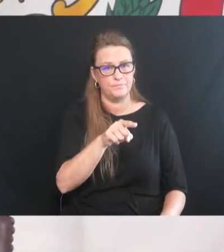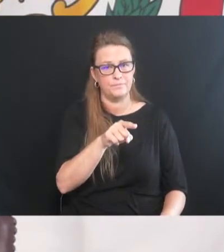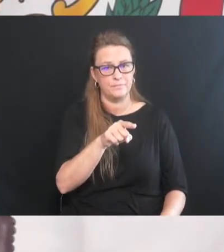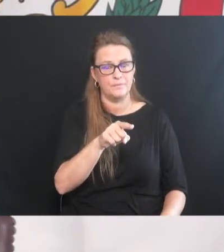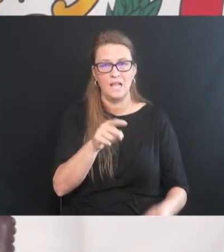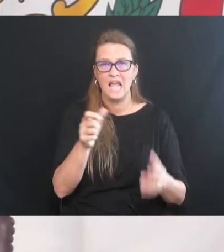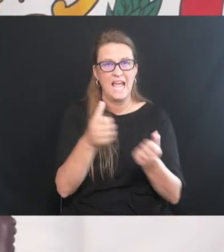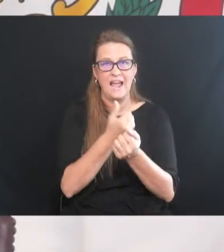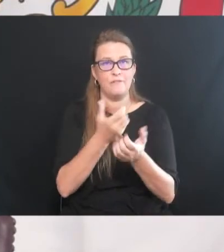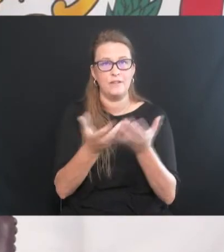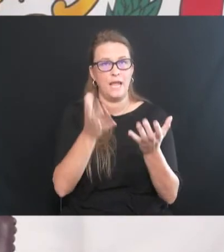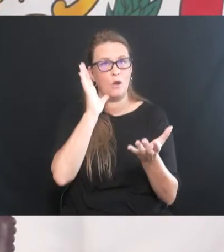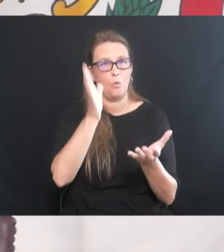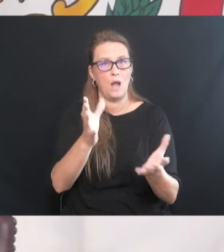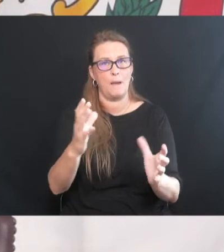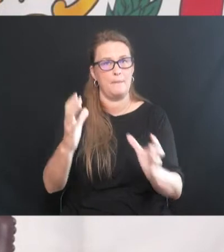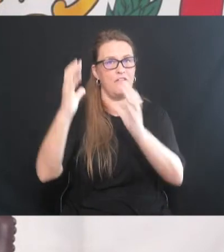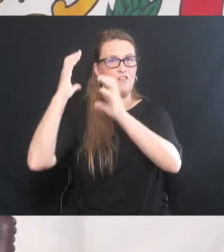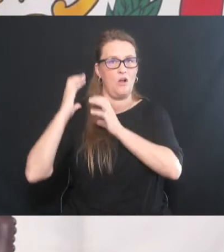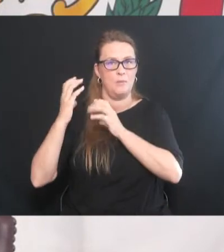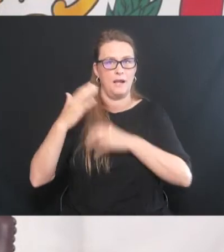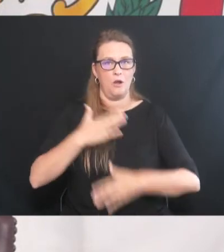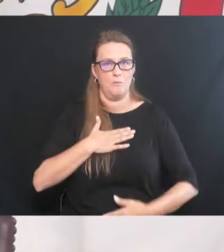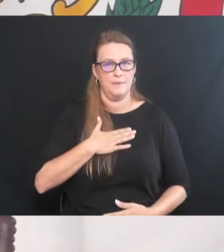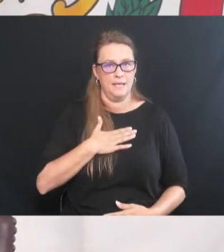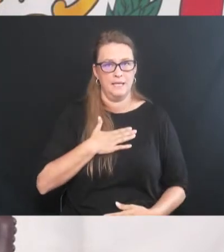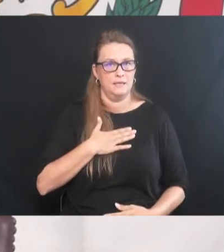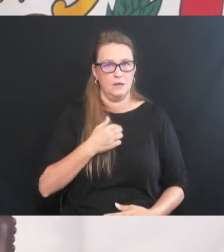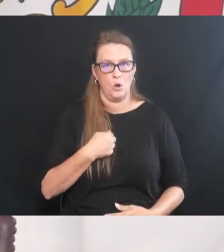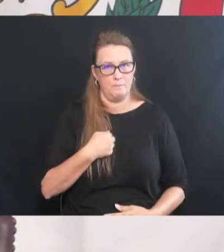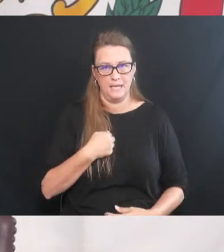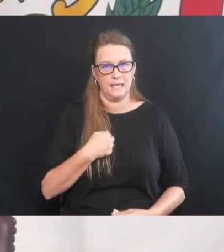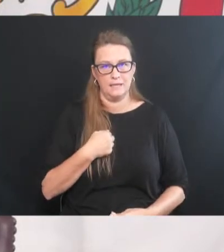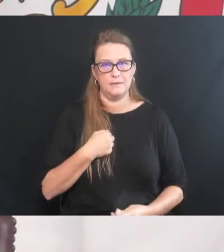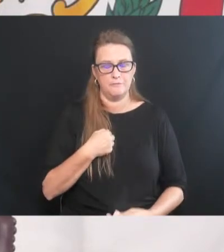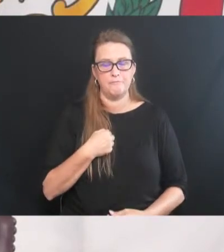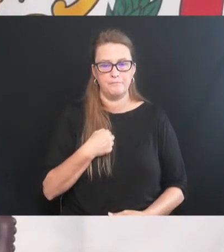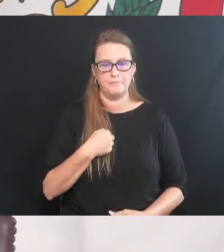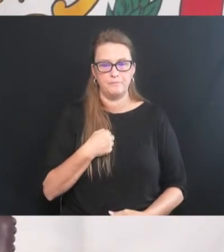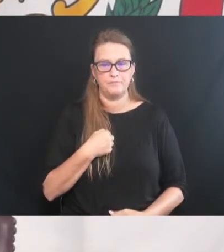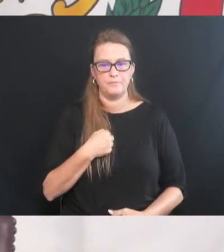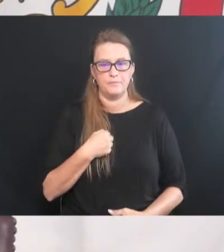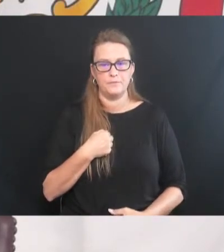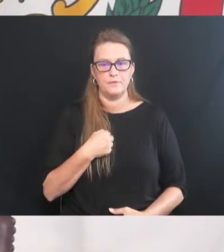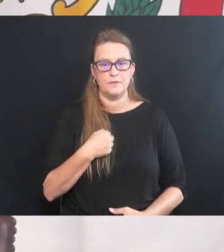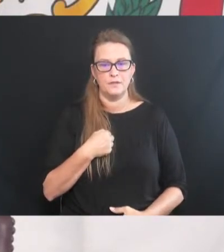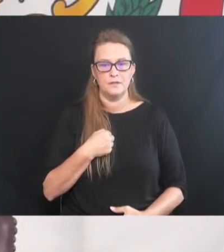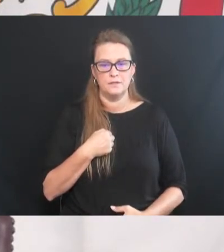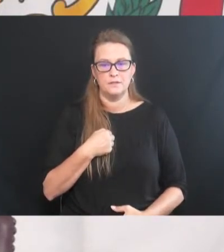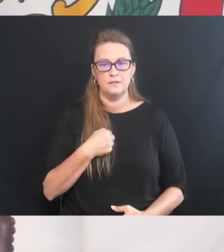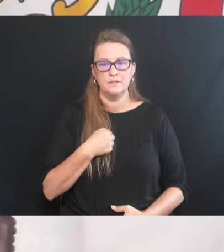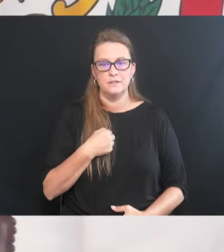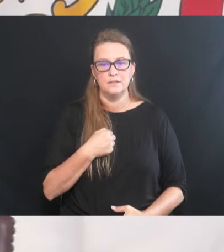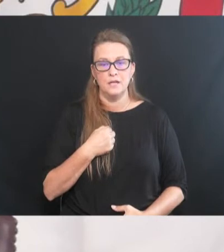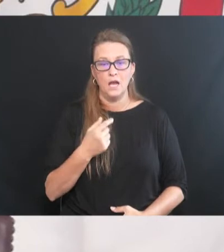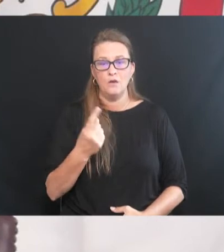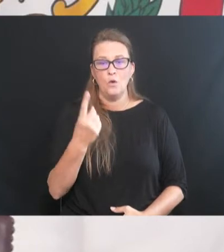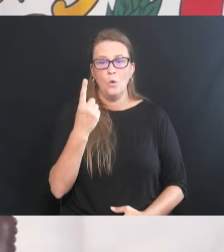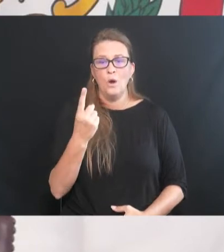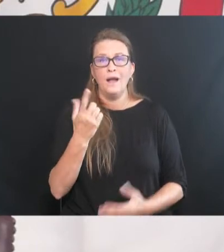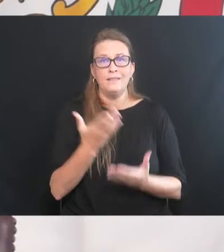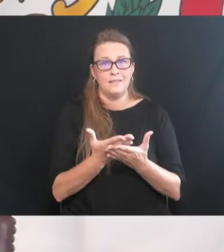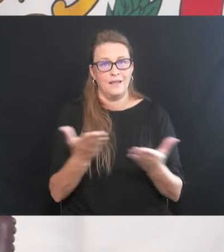me. And Paul, all I can say is simply one thing.